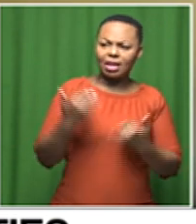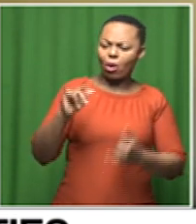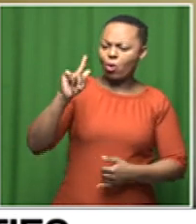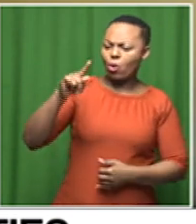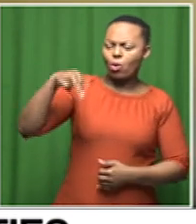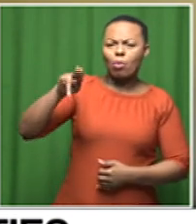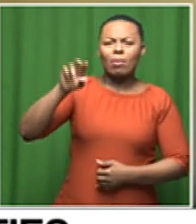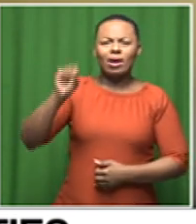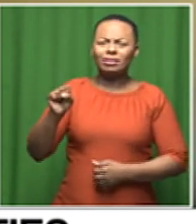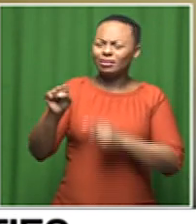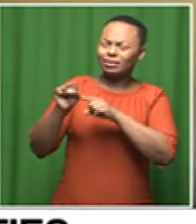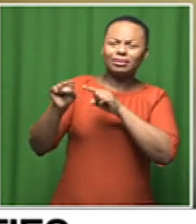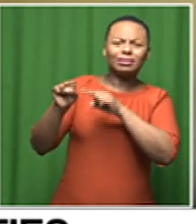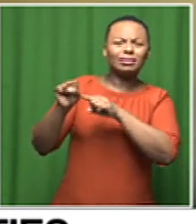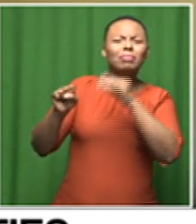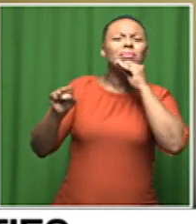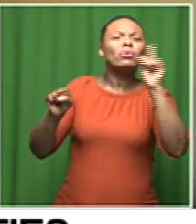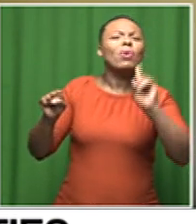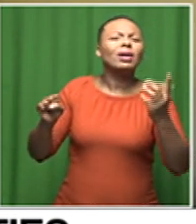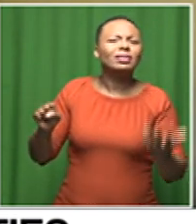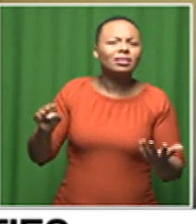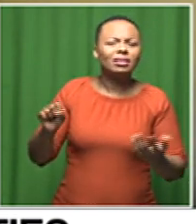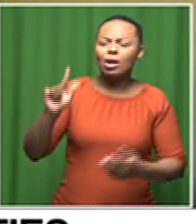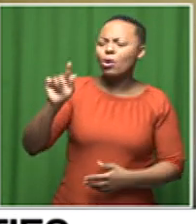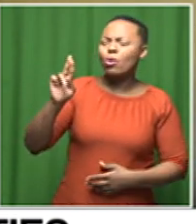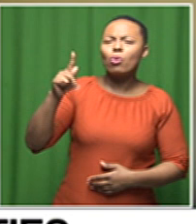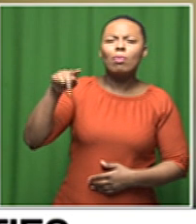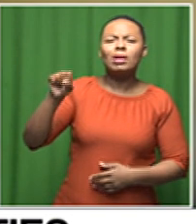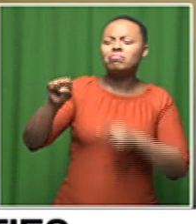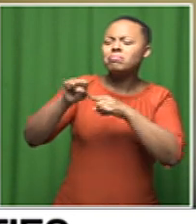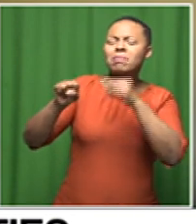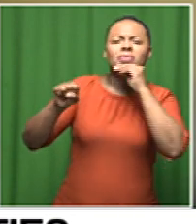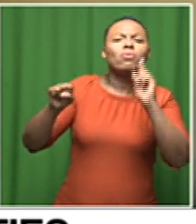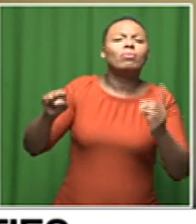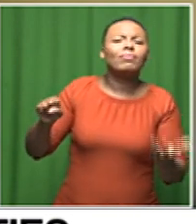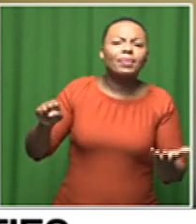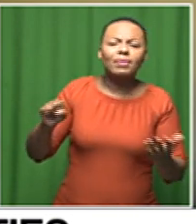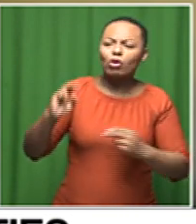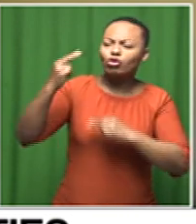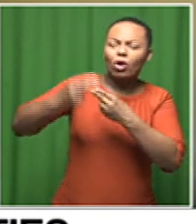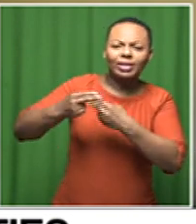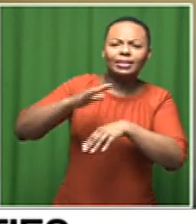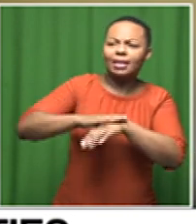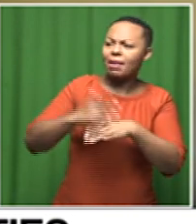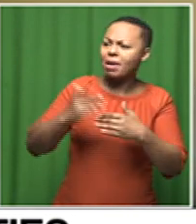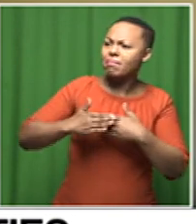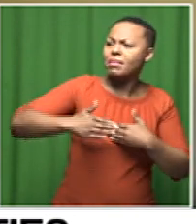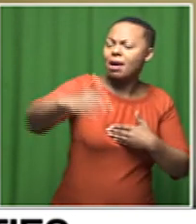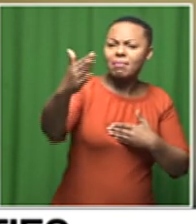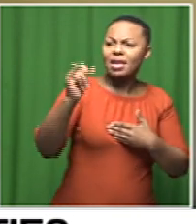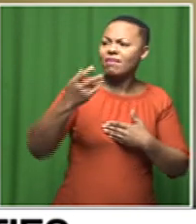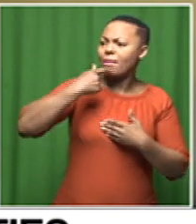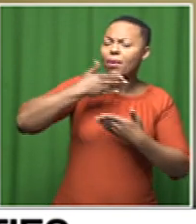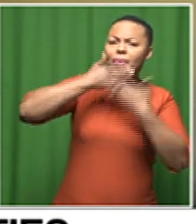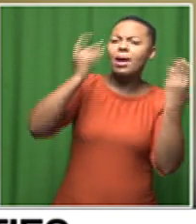have lupus, for instance, what does it mean? What does it mean for me? What's going to happen to me? What are the short-term, long-term effects? What happens if I don't take